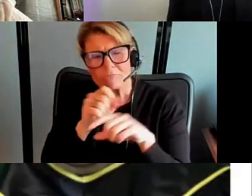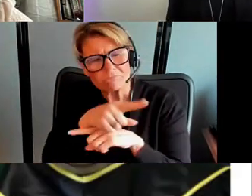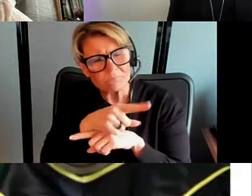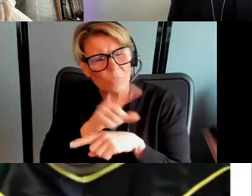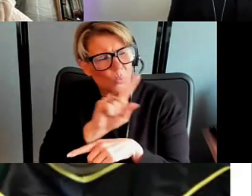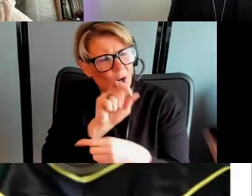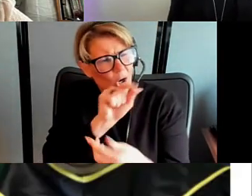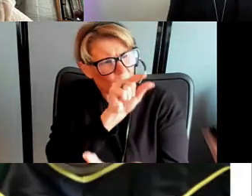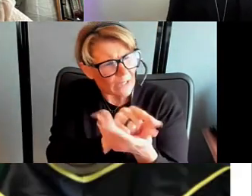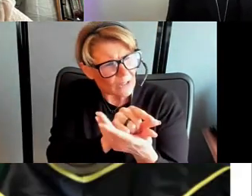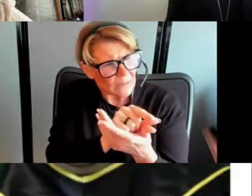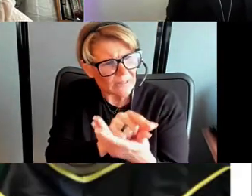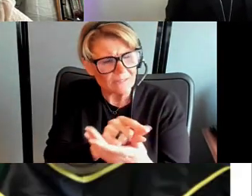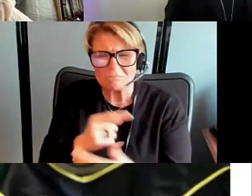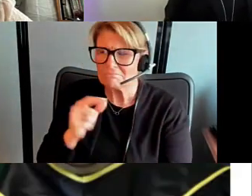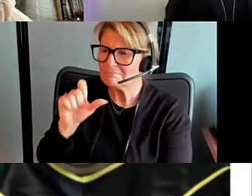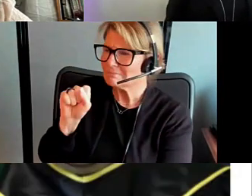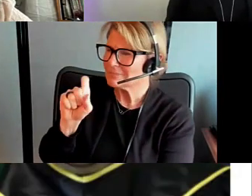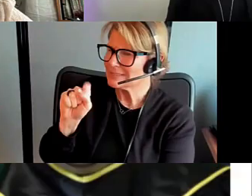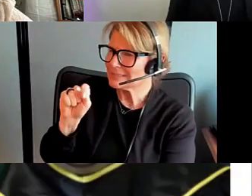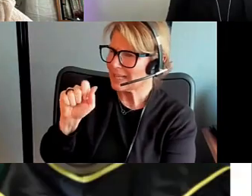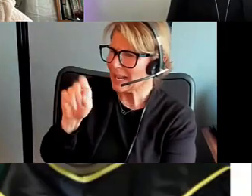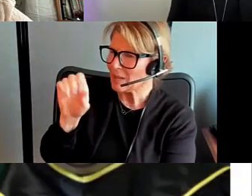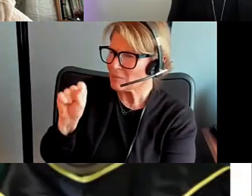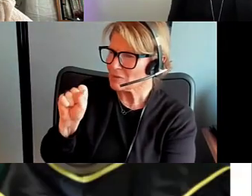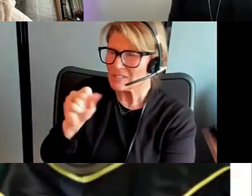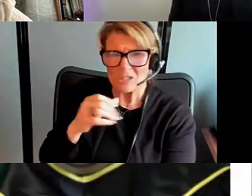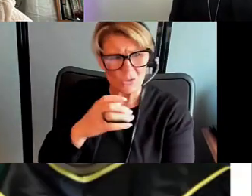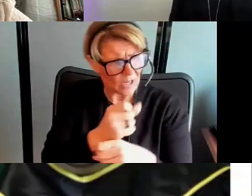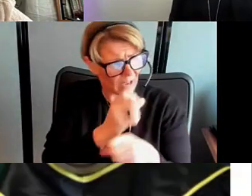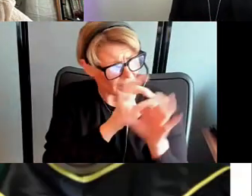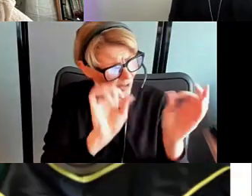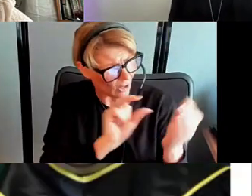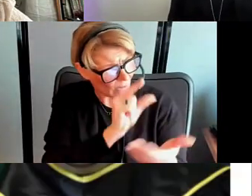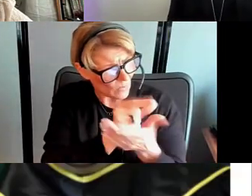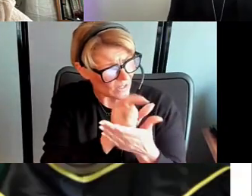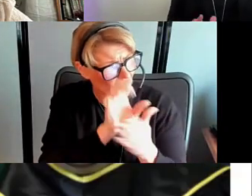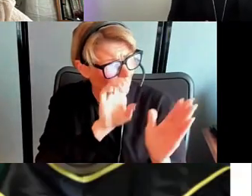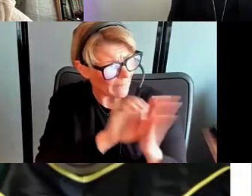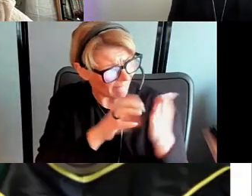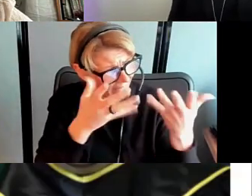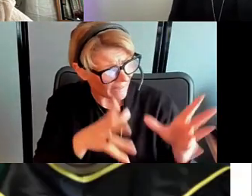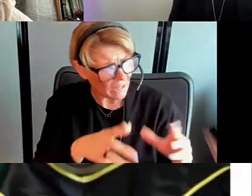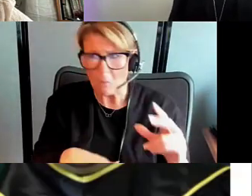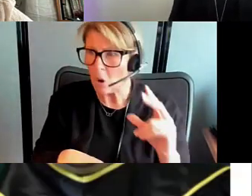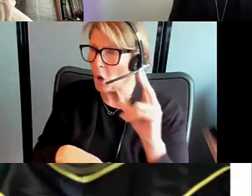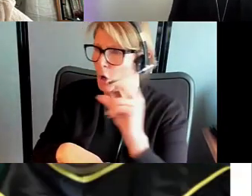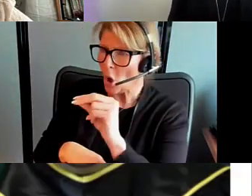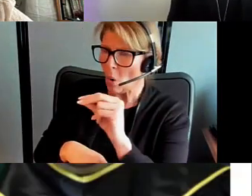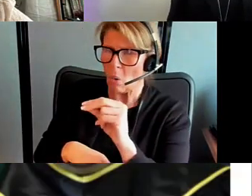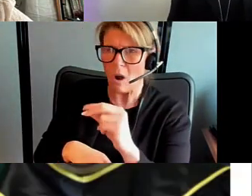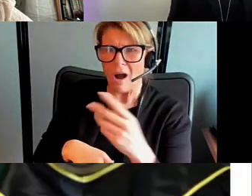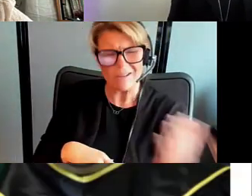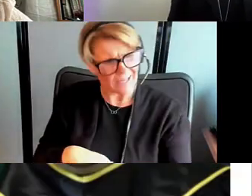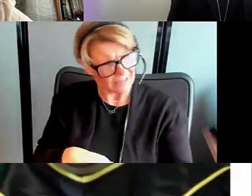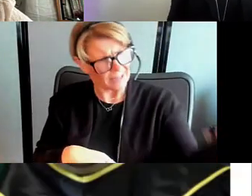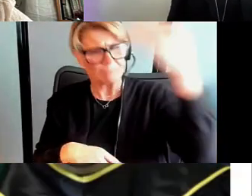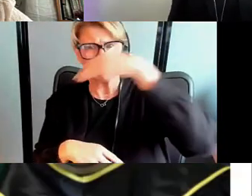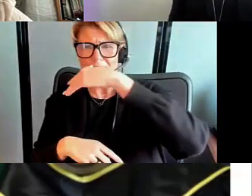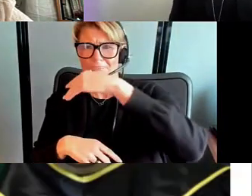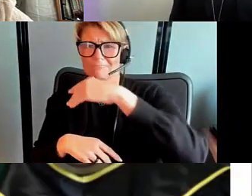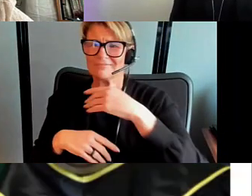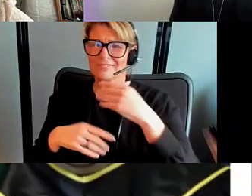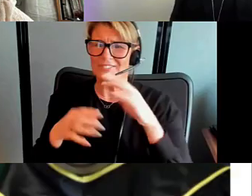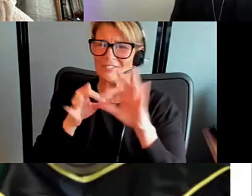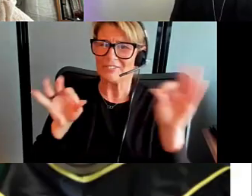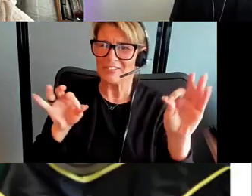cool." And then I said, "Did you get your free graduation pictures done?" And she said, "No." And I said, "Well, why didn't you come in? Our students do free graduation pictures." And